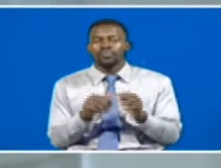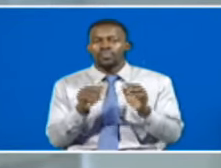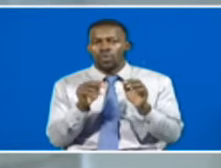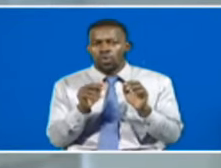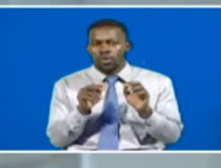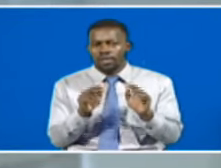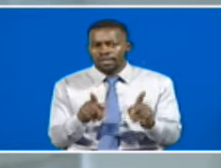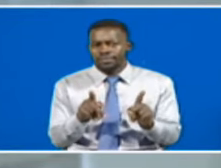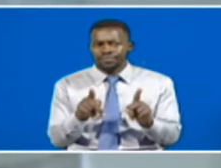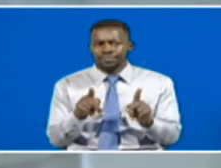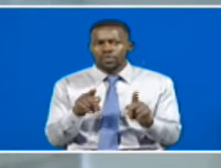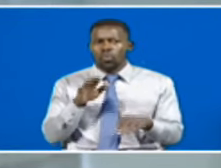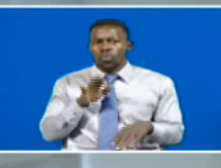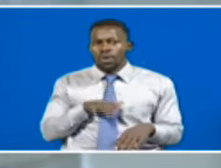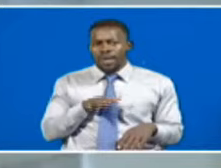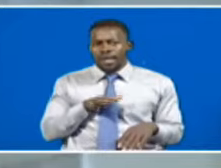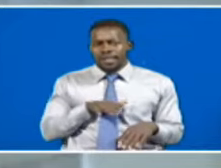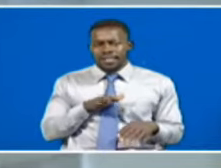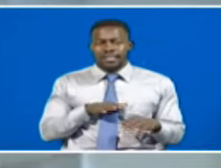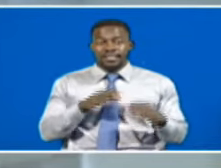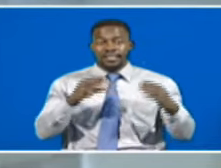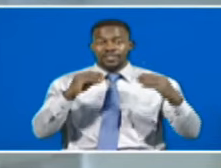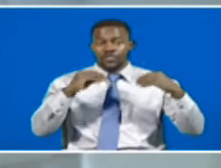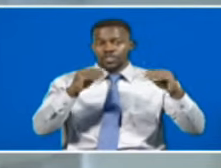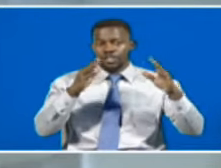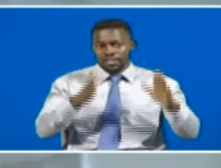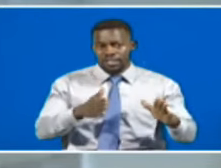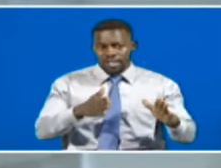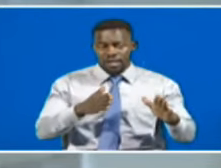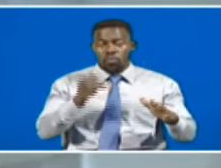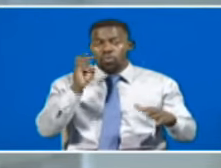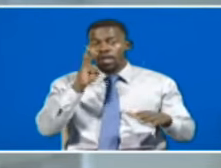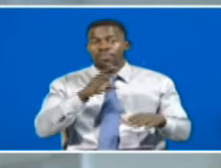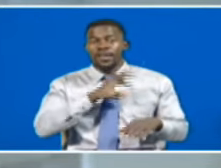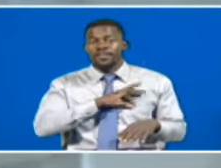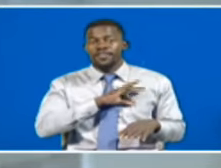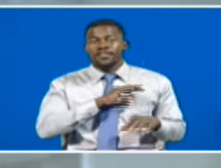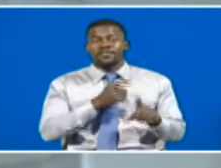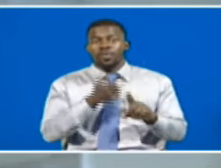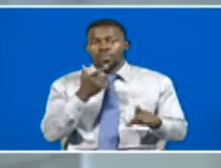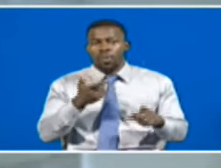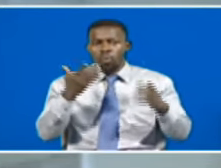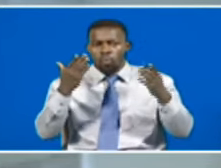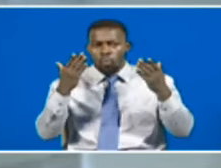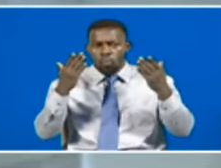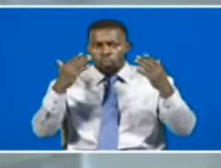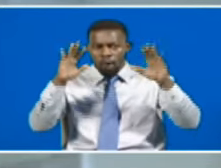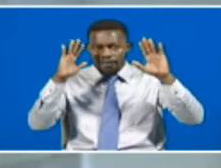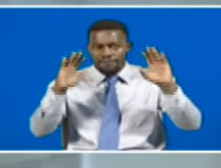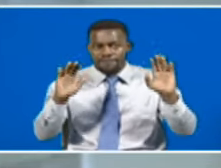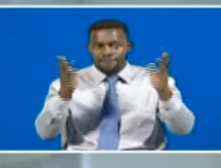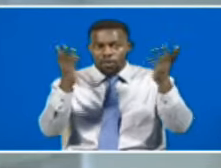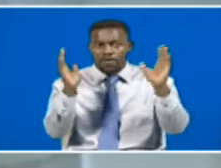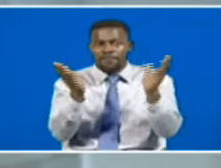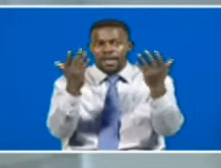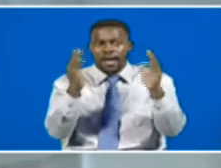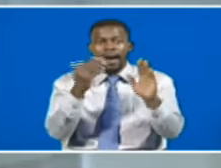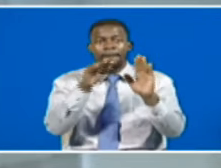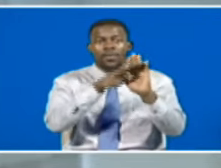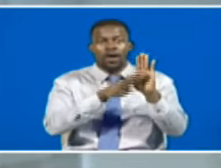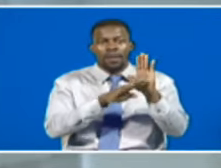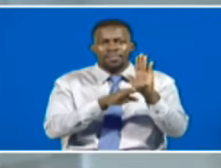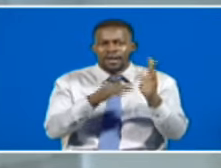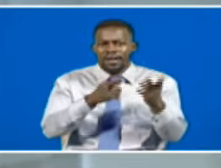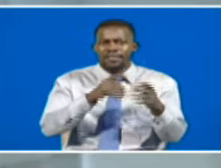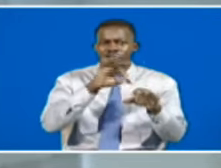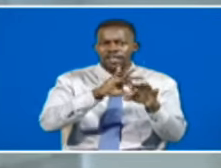Women Teachers Association, KEWOTA, to benefit from its welfare programs. KEWOTA, which was launched in